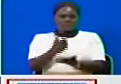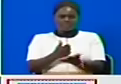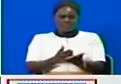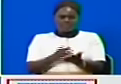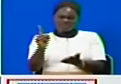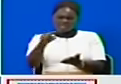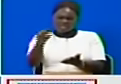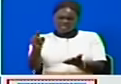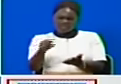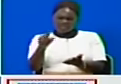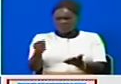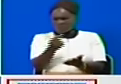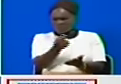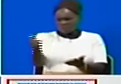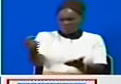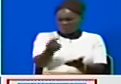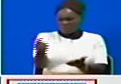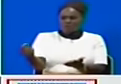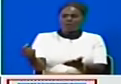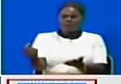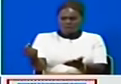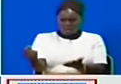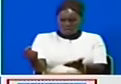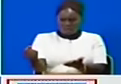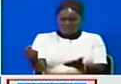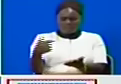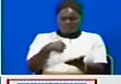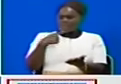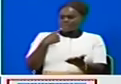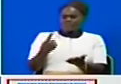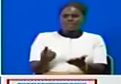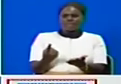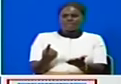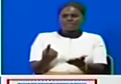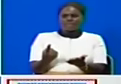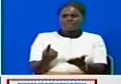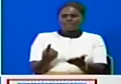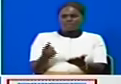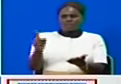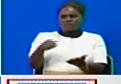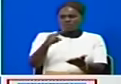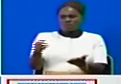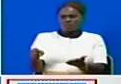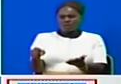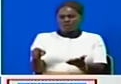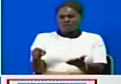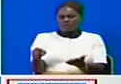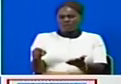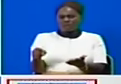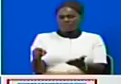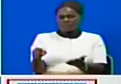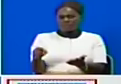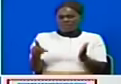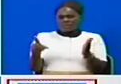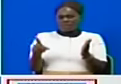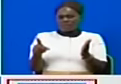anomalies, some irregularities here and there, I can only say that the very irregularities didn't meet the legal